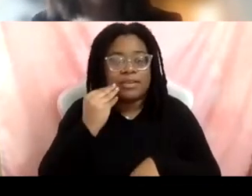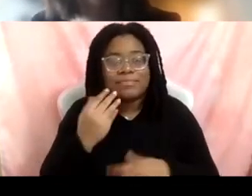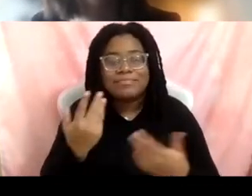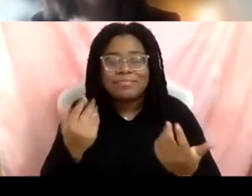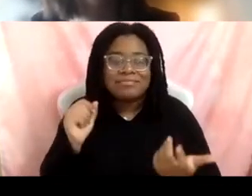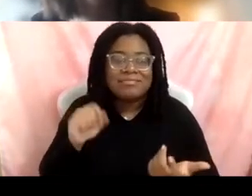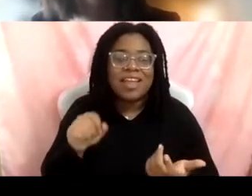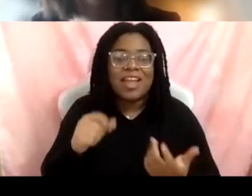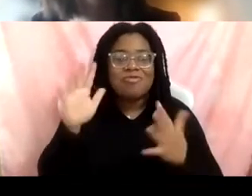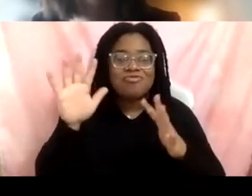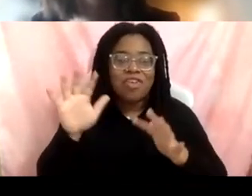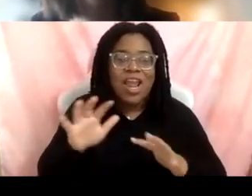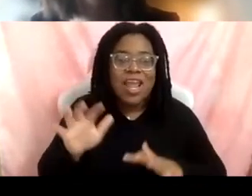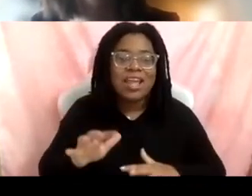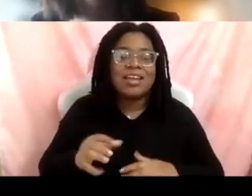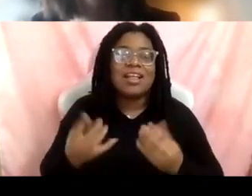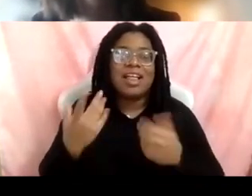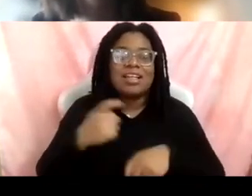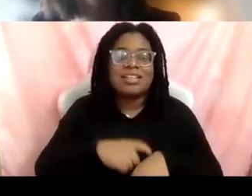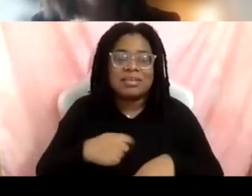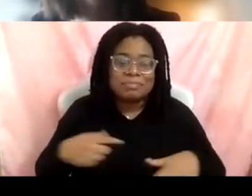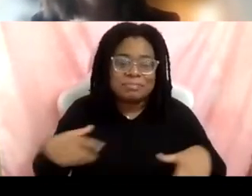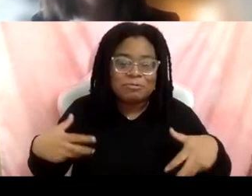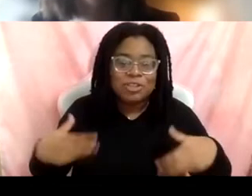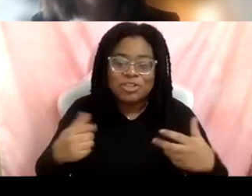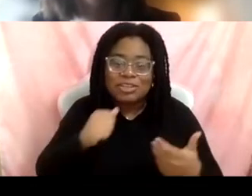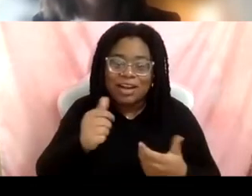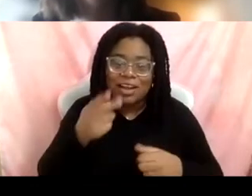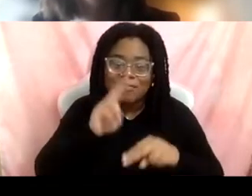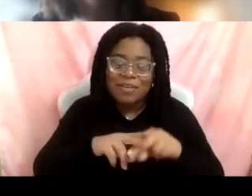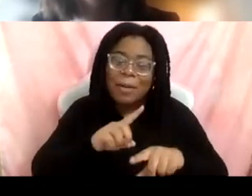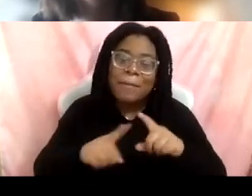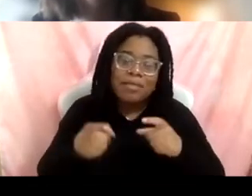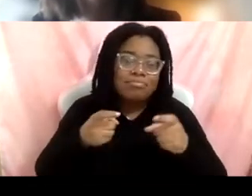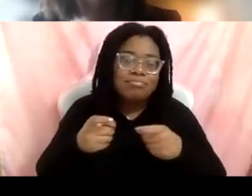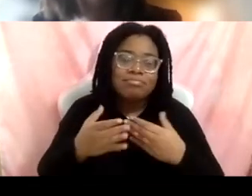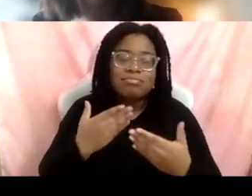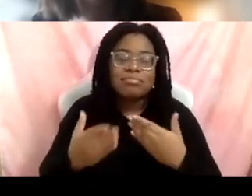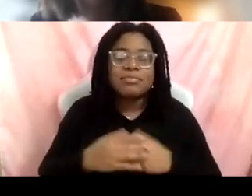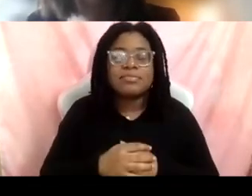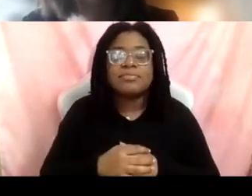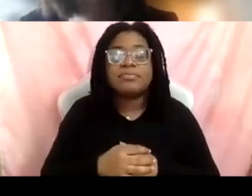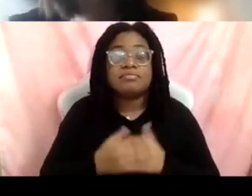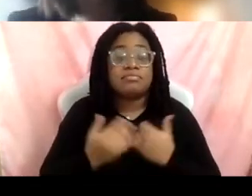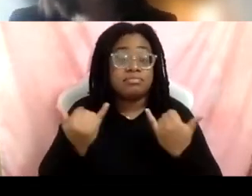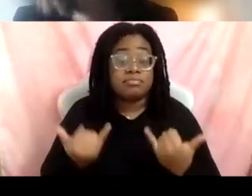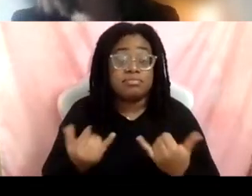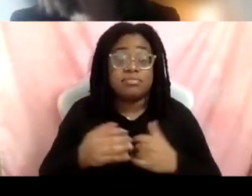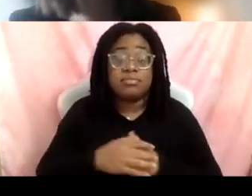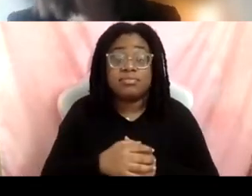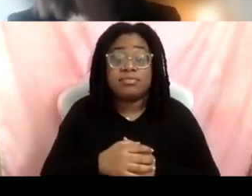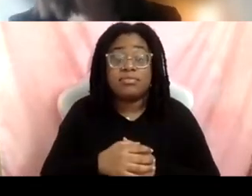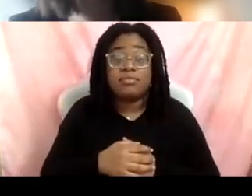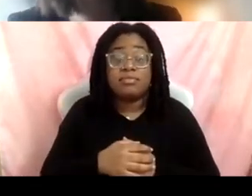37 seconds, which is no fun if you're in a wheelchair. But I managed. And now I'm out